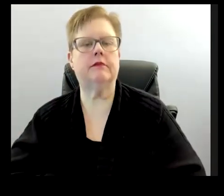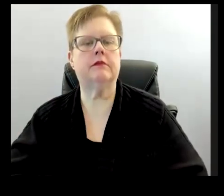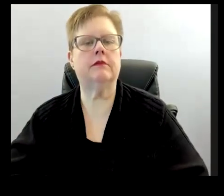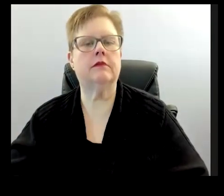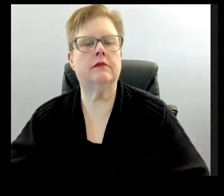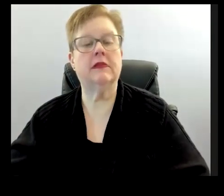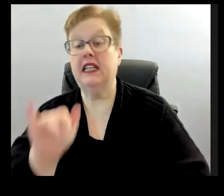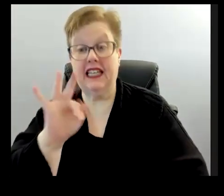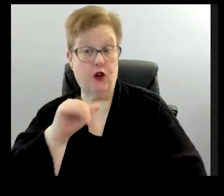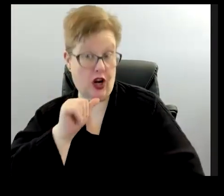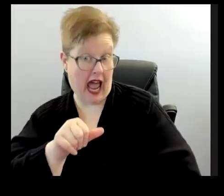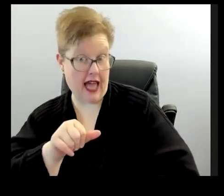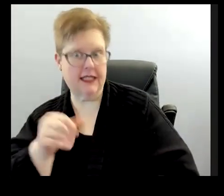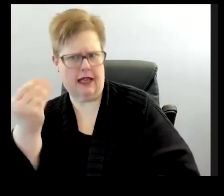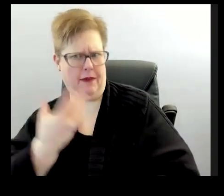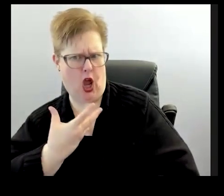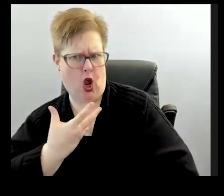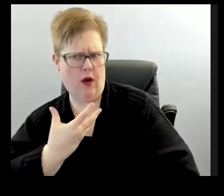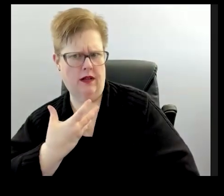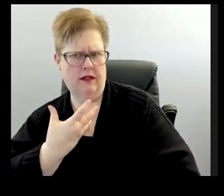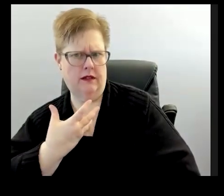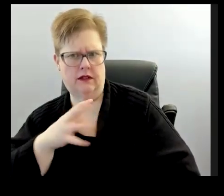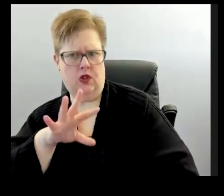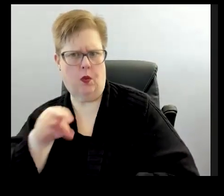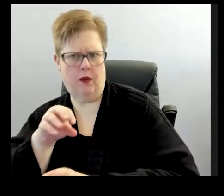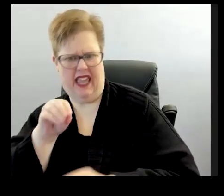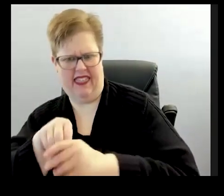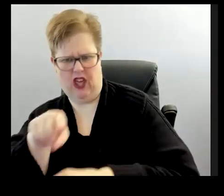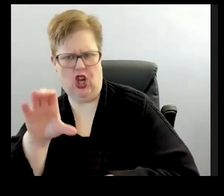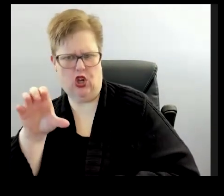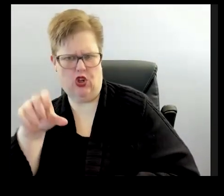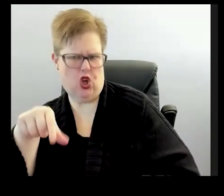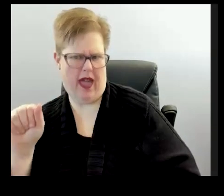If you are not, please let me know within the Q&A.